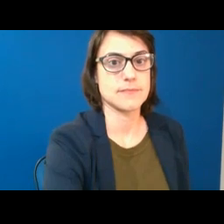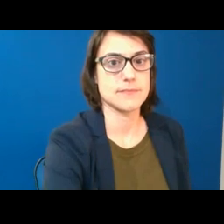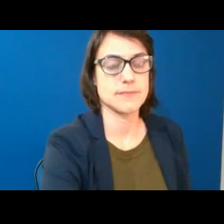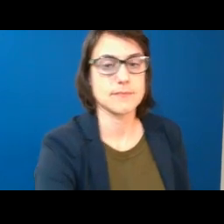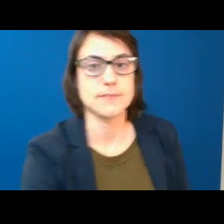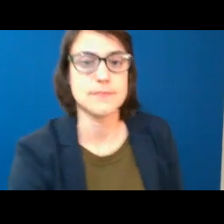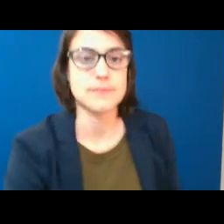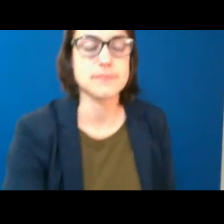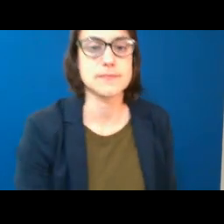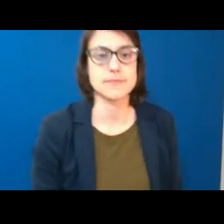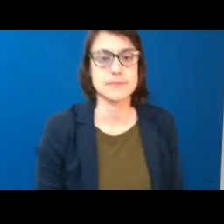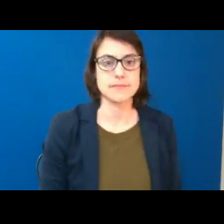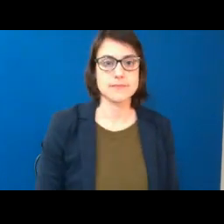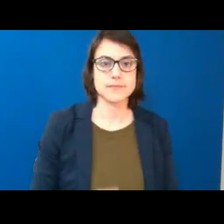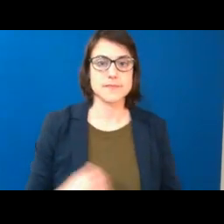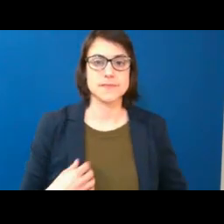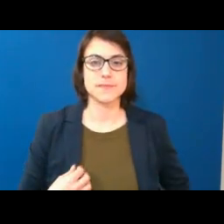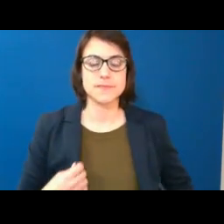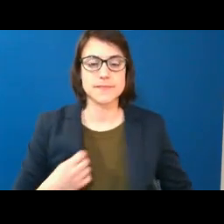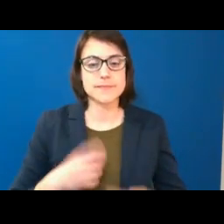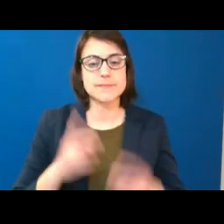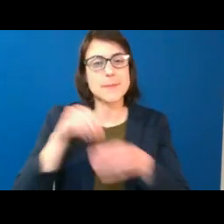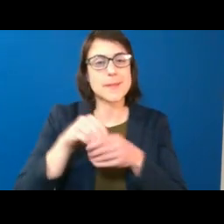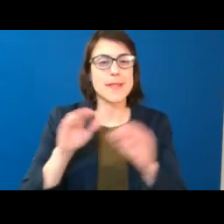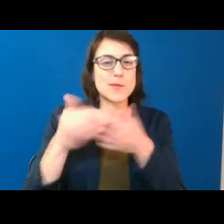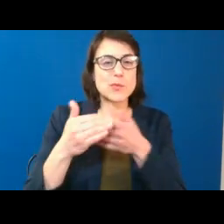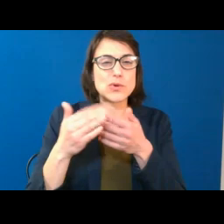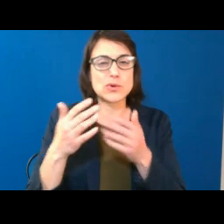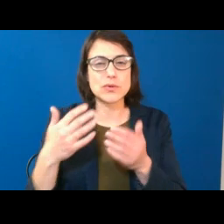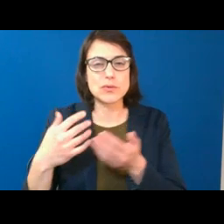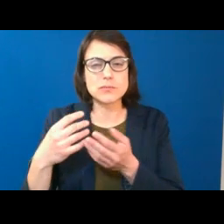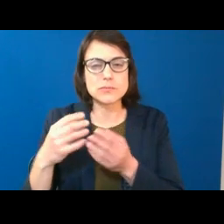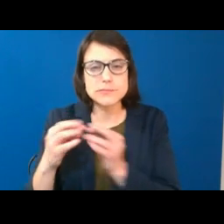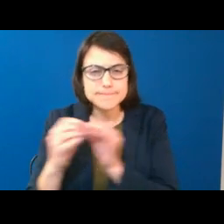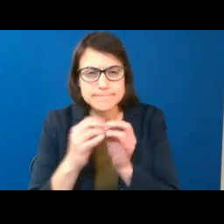Yeah, because I don't see the button anymore for it. So yeah, I think so.